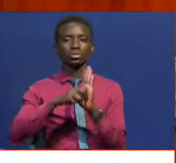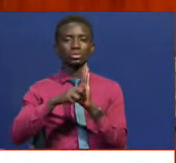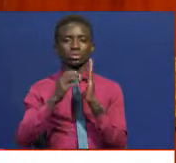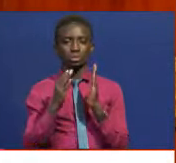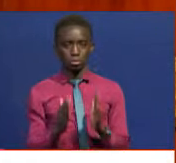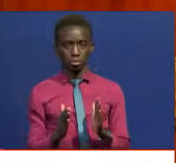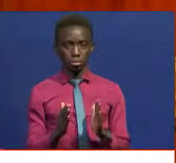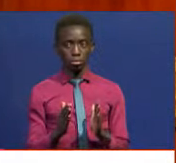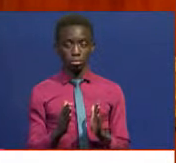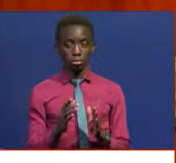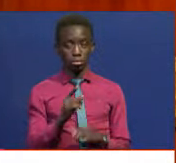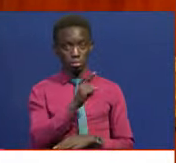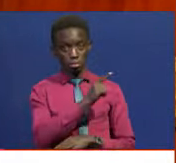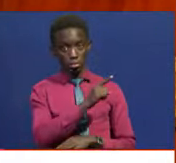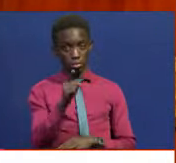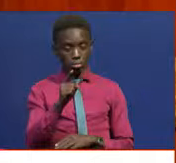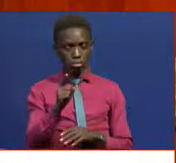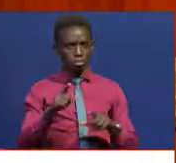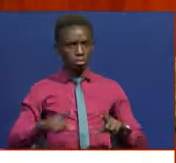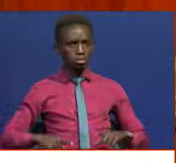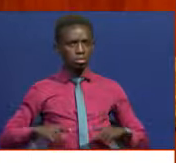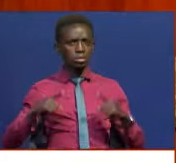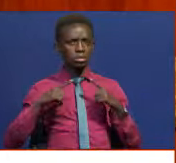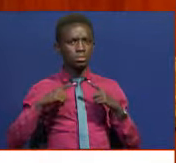who are based in UAE